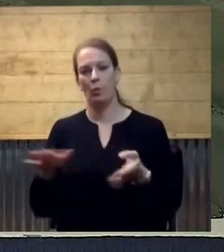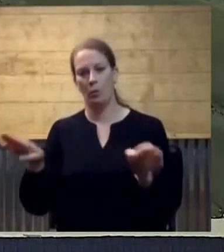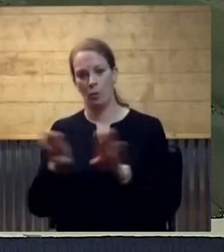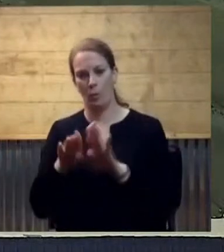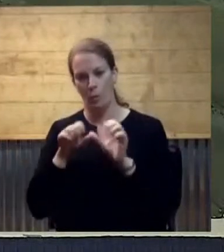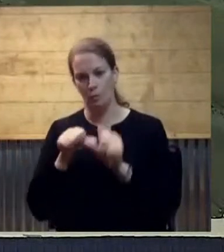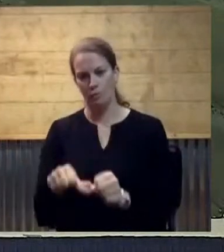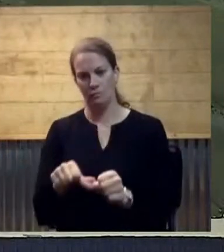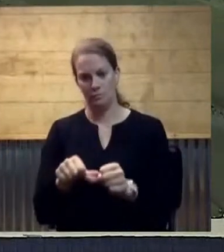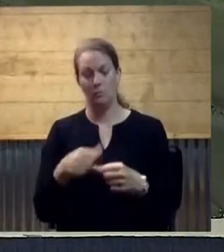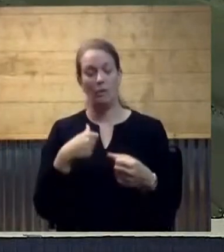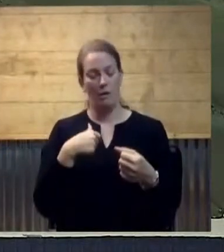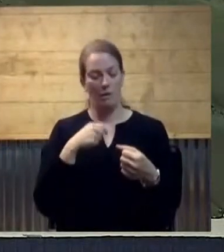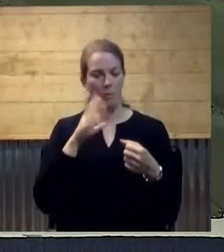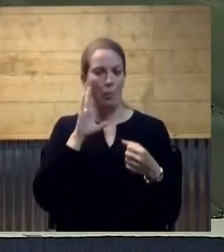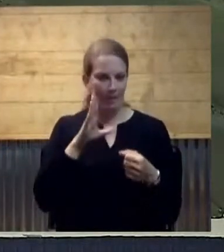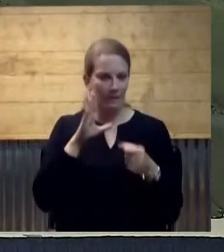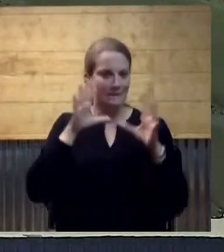And